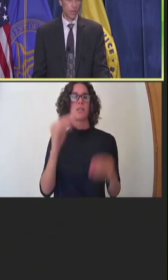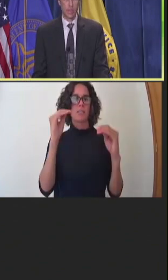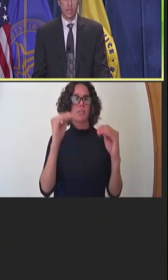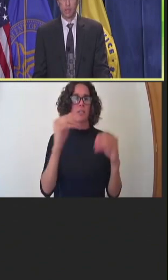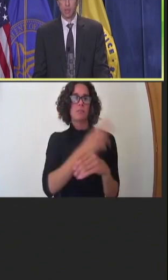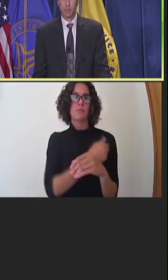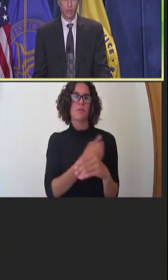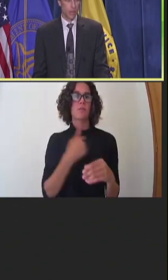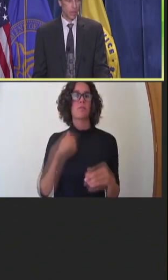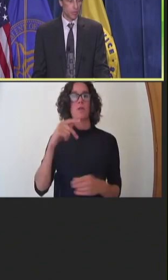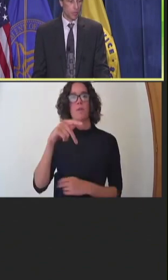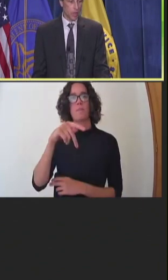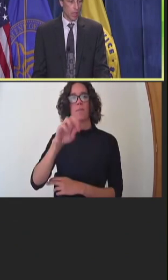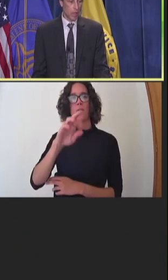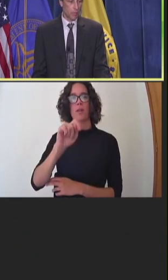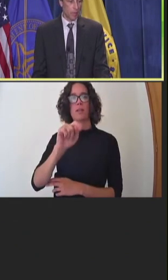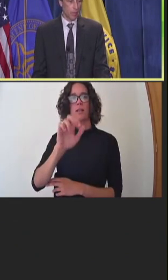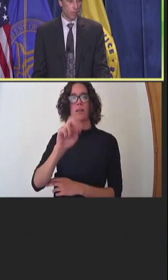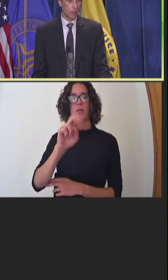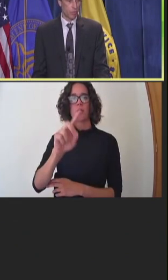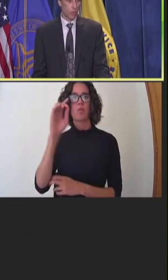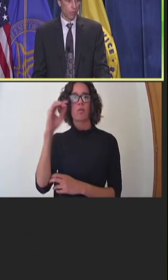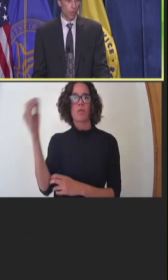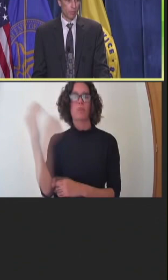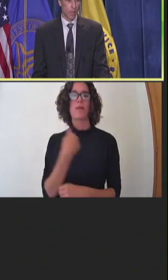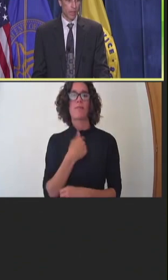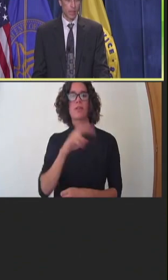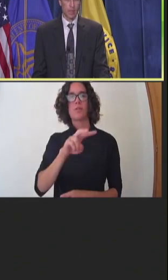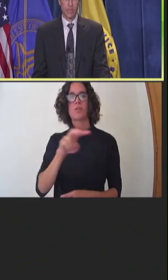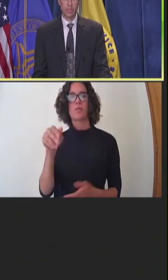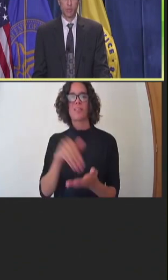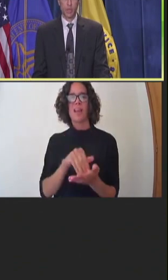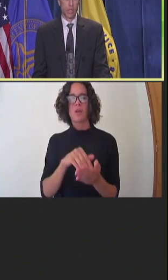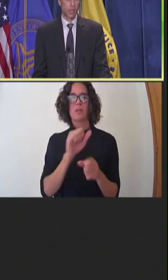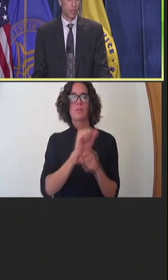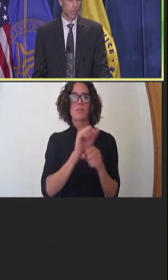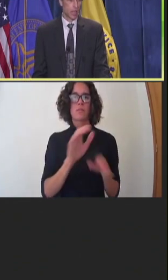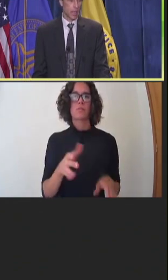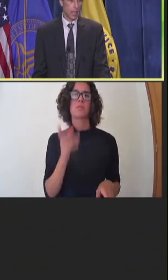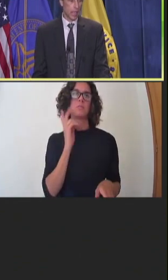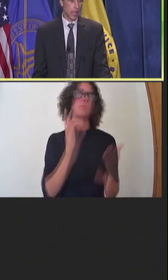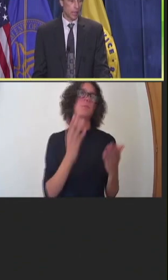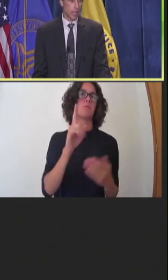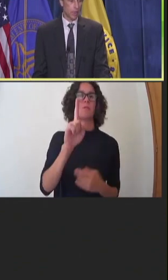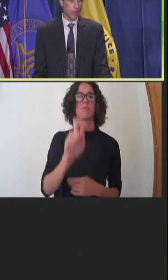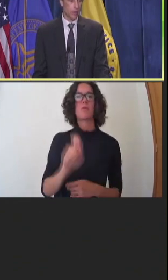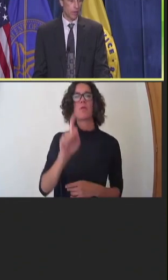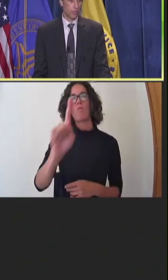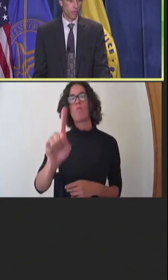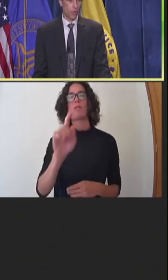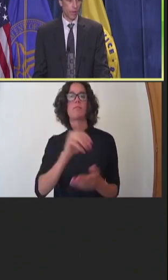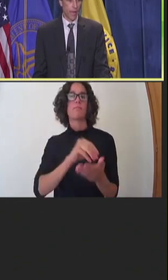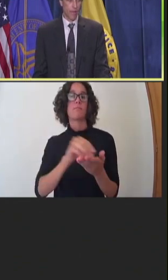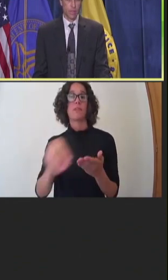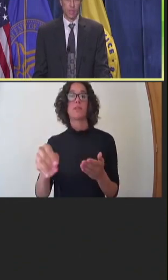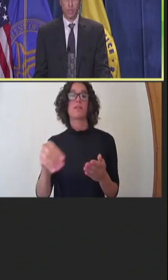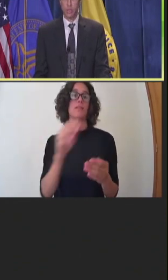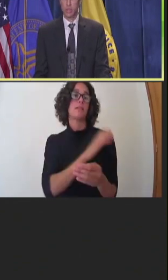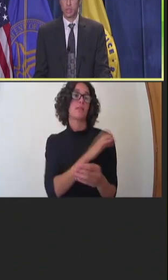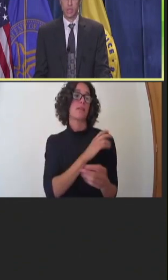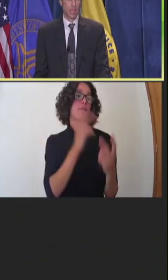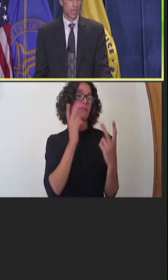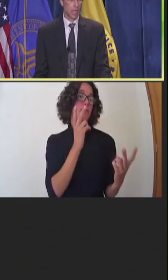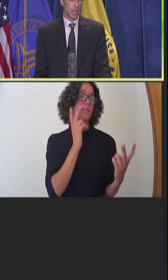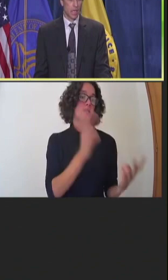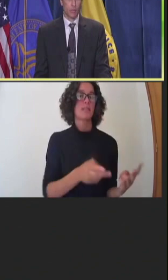We see maybe 1.1 million clinic visits per year and 340,000